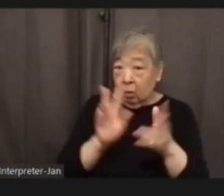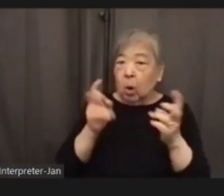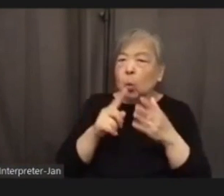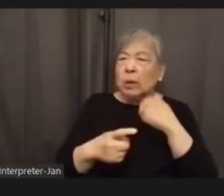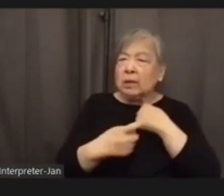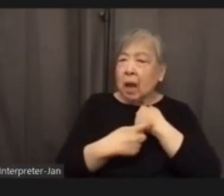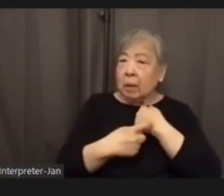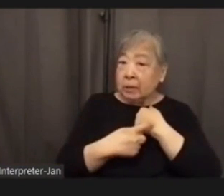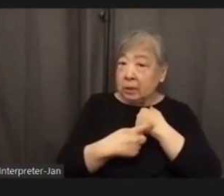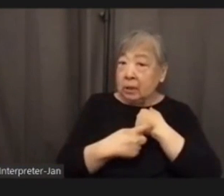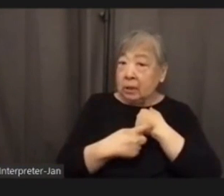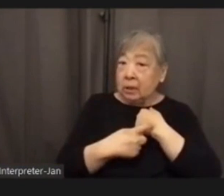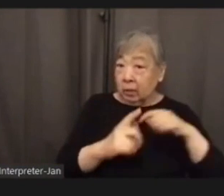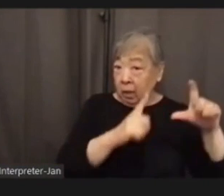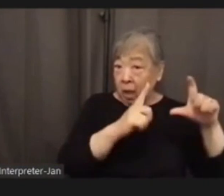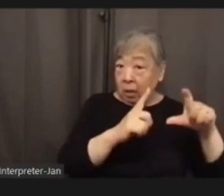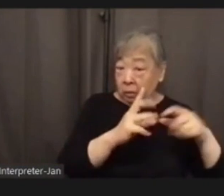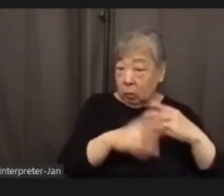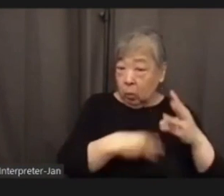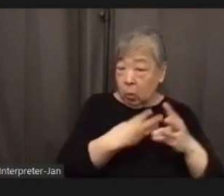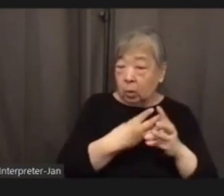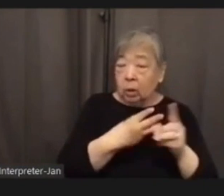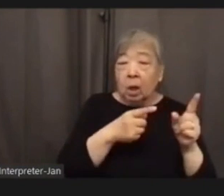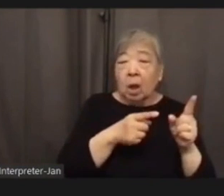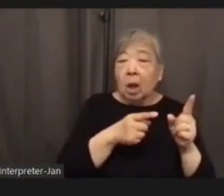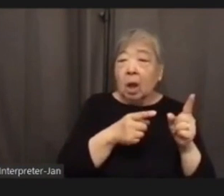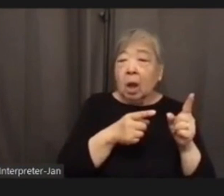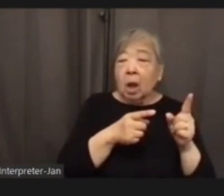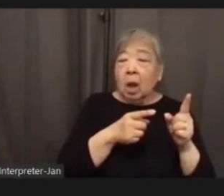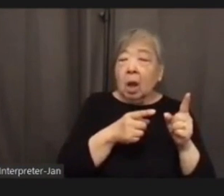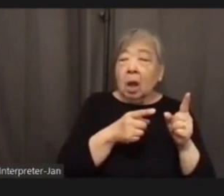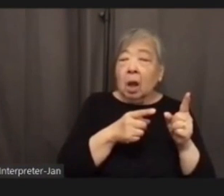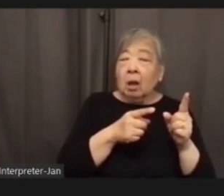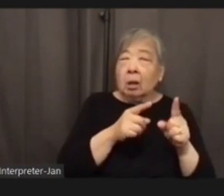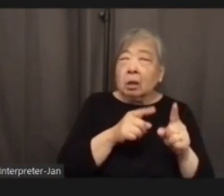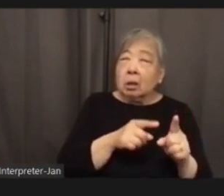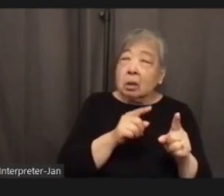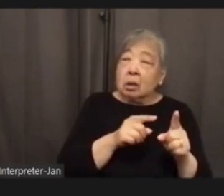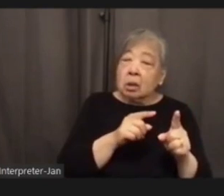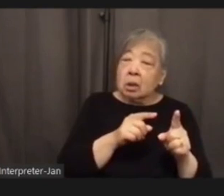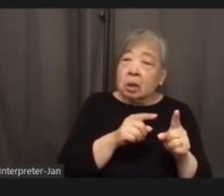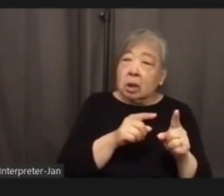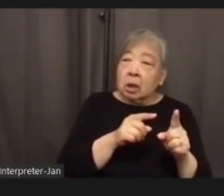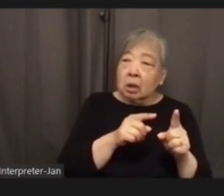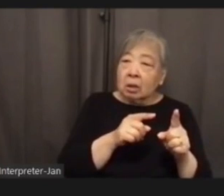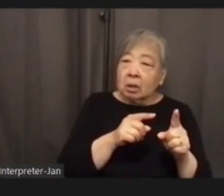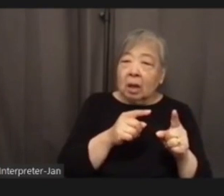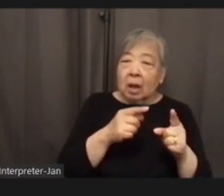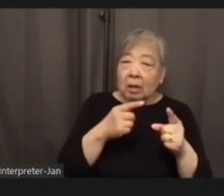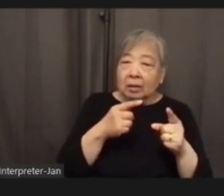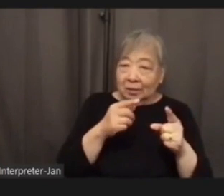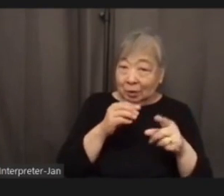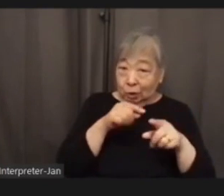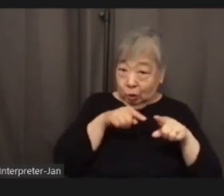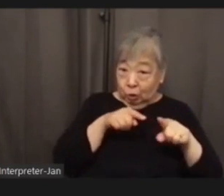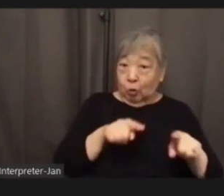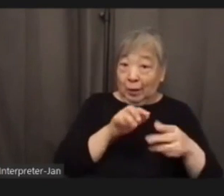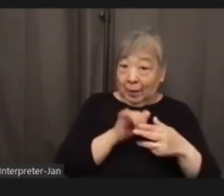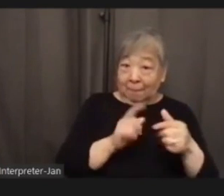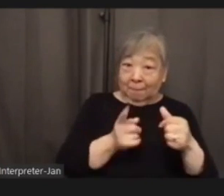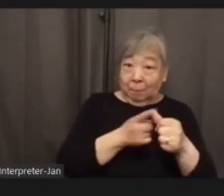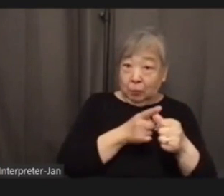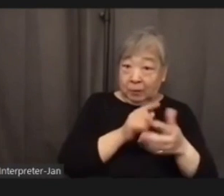Clock of the World, was right after the, and so I was masked in that